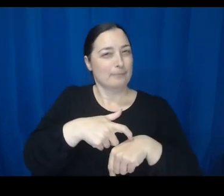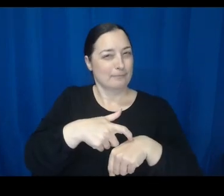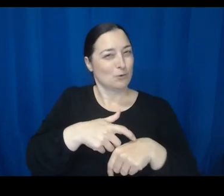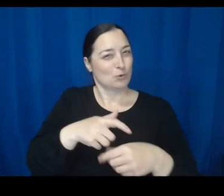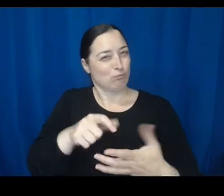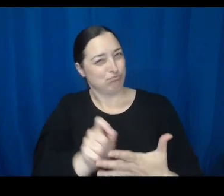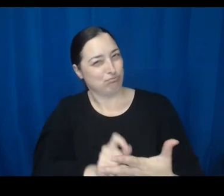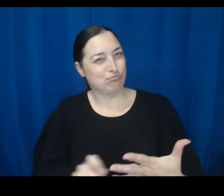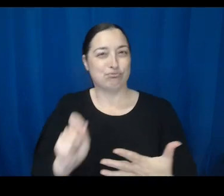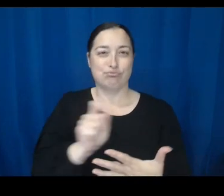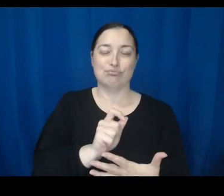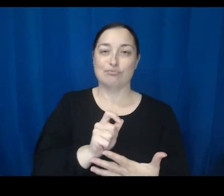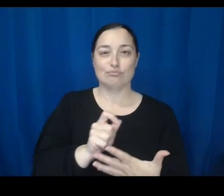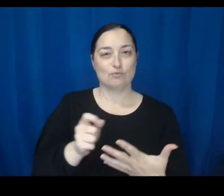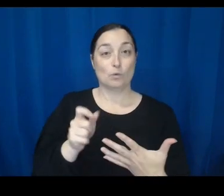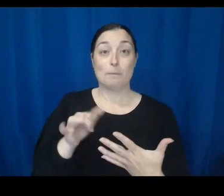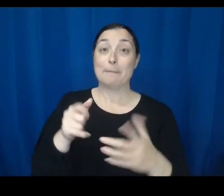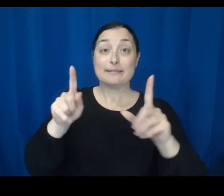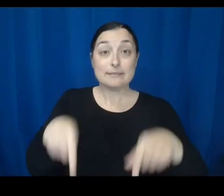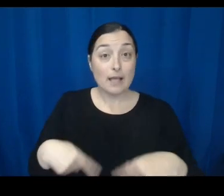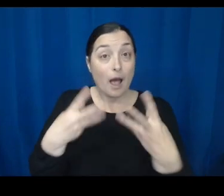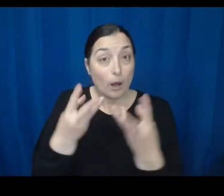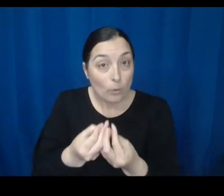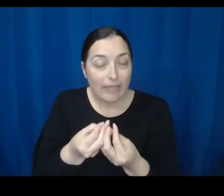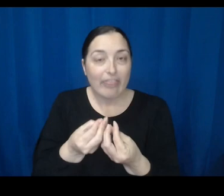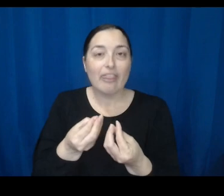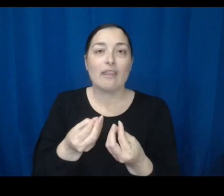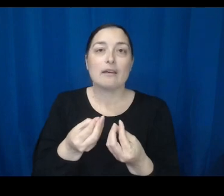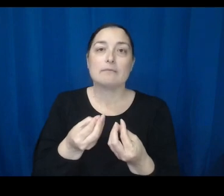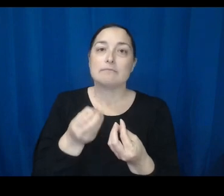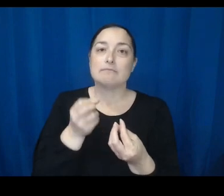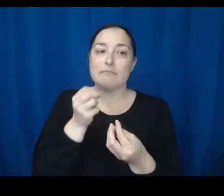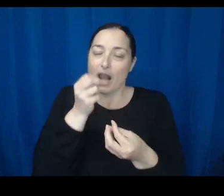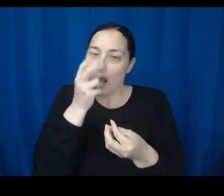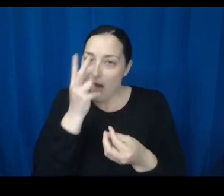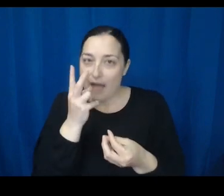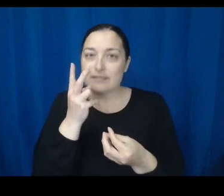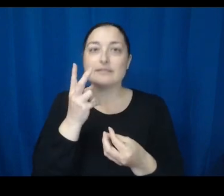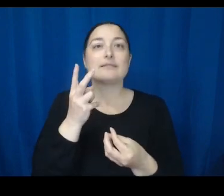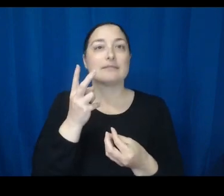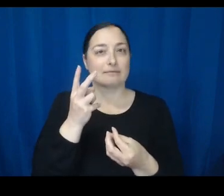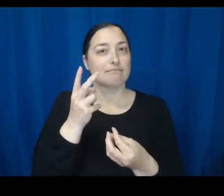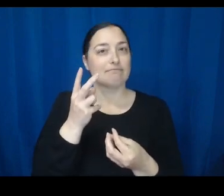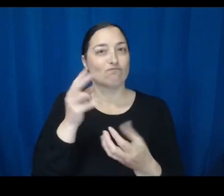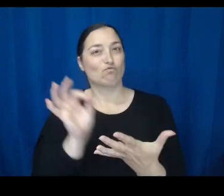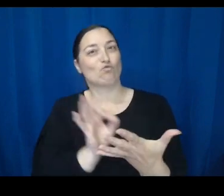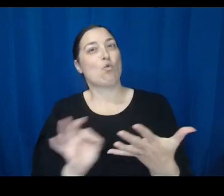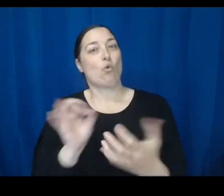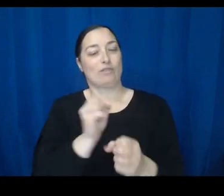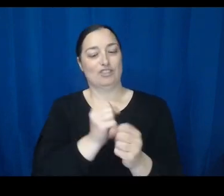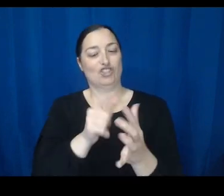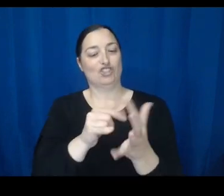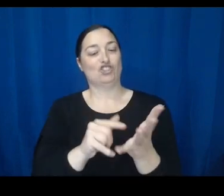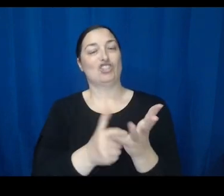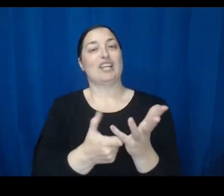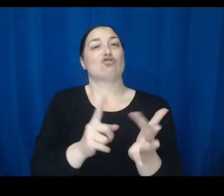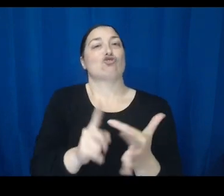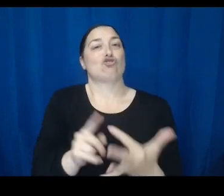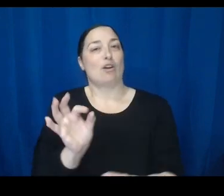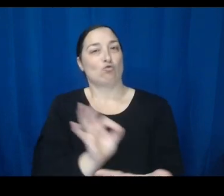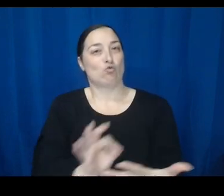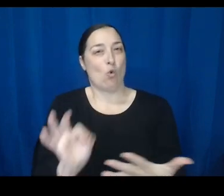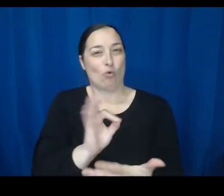that foundation of the sort of light gesture drawing to give yourself the general